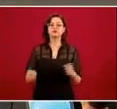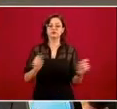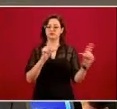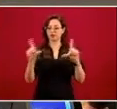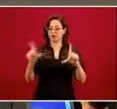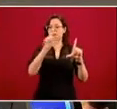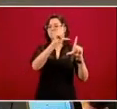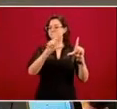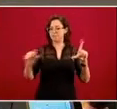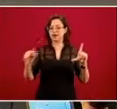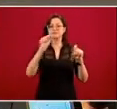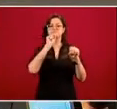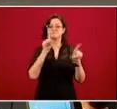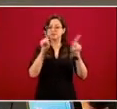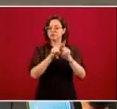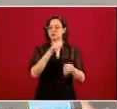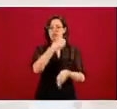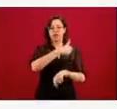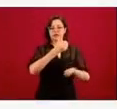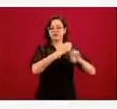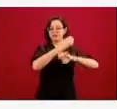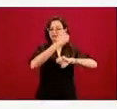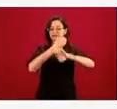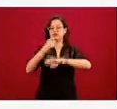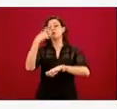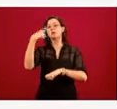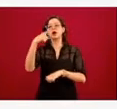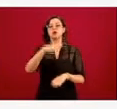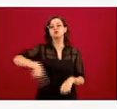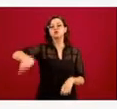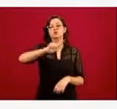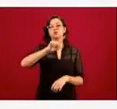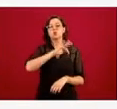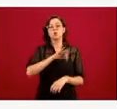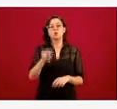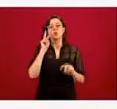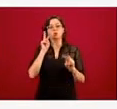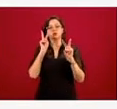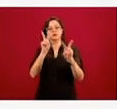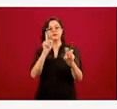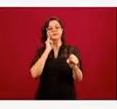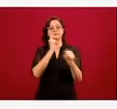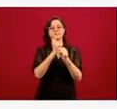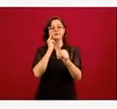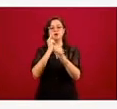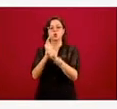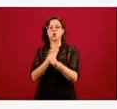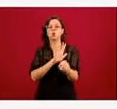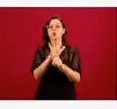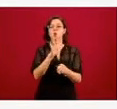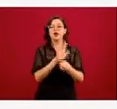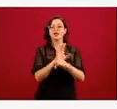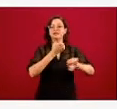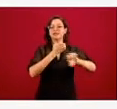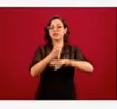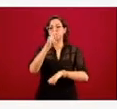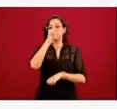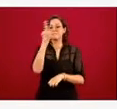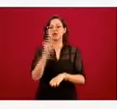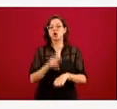ones overrepresented in this scenario. Here we have the same information presented in the way of